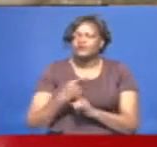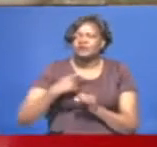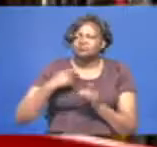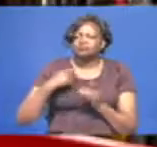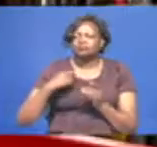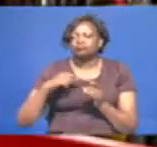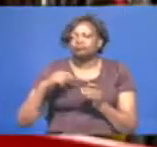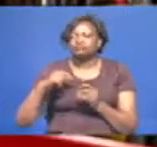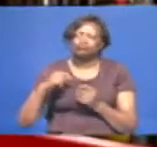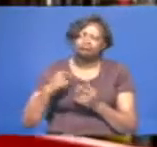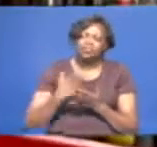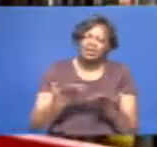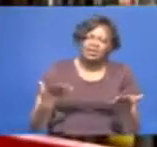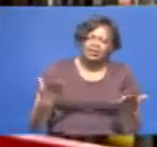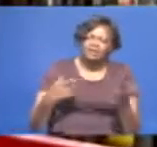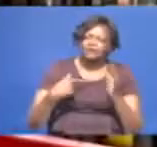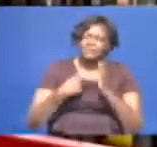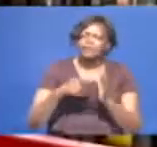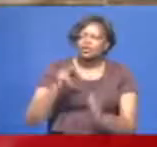likes of urea,